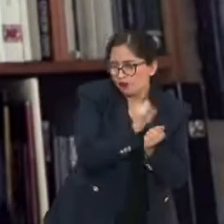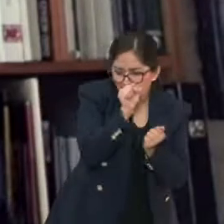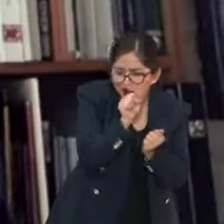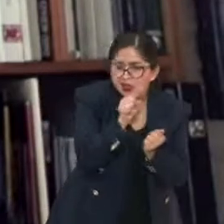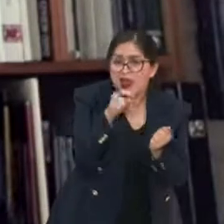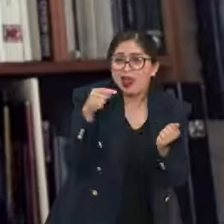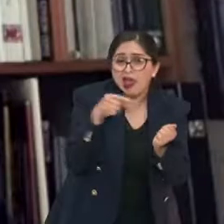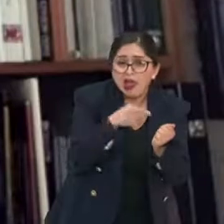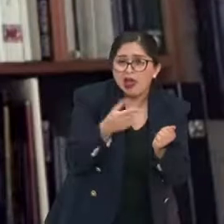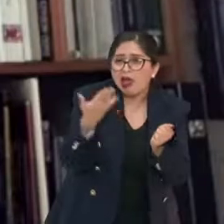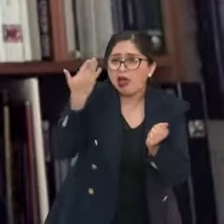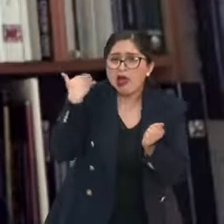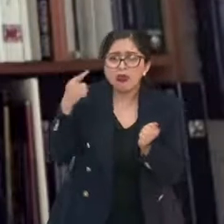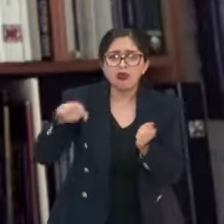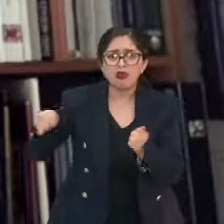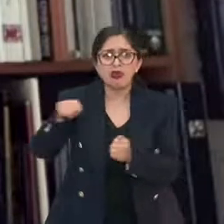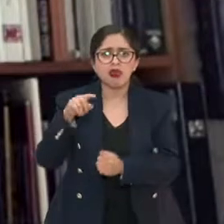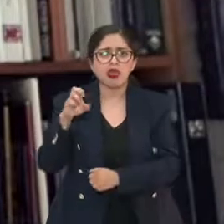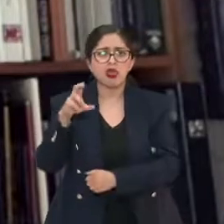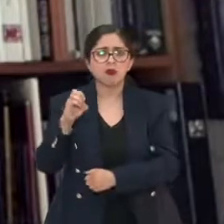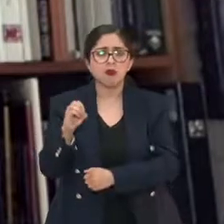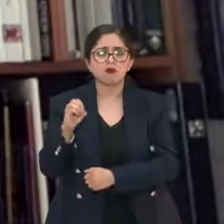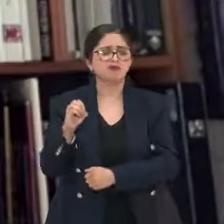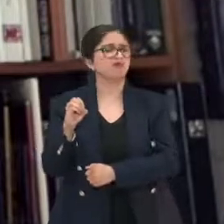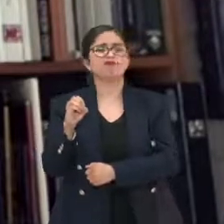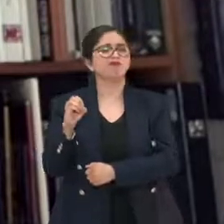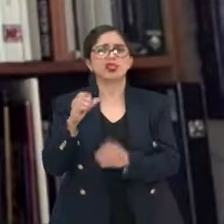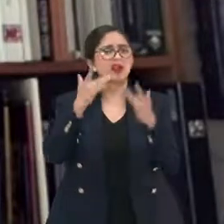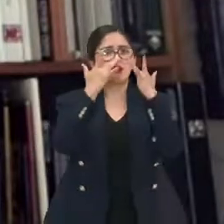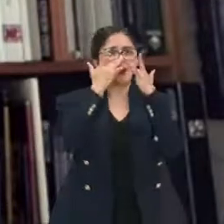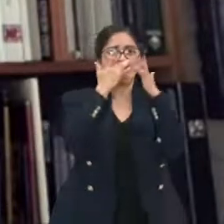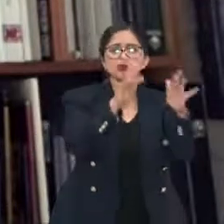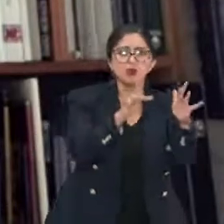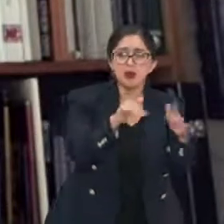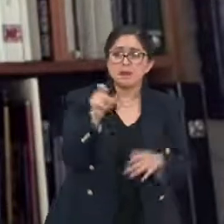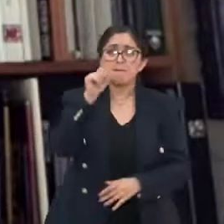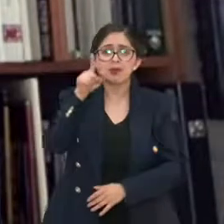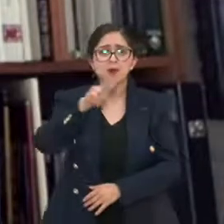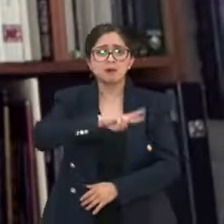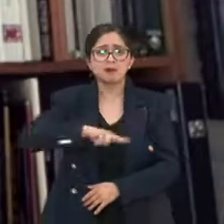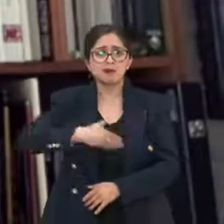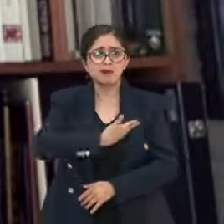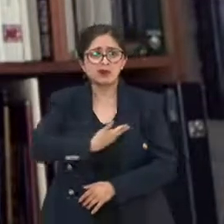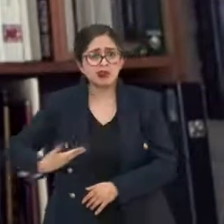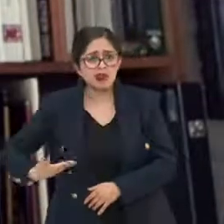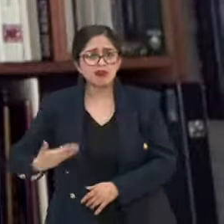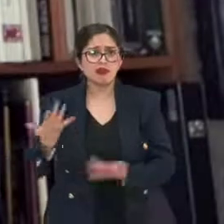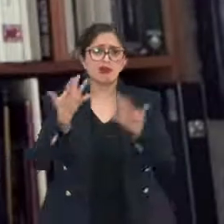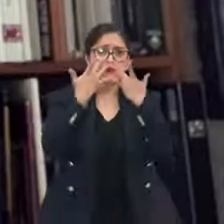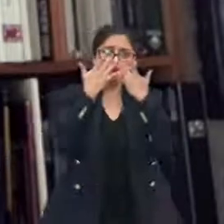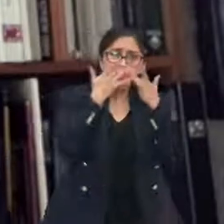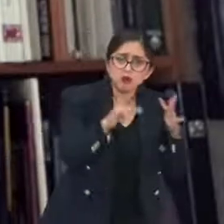constitutional society was destroyed by Morales intentionally. He